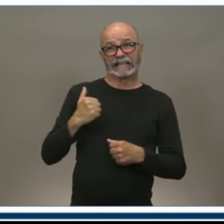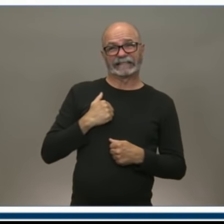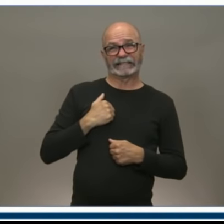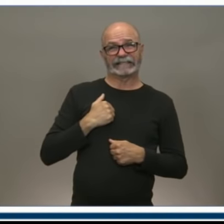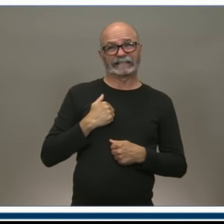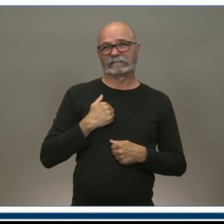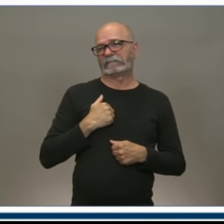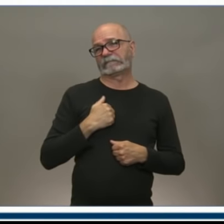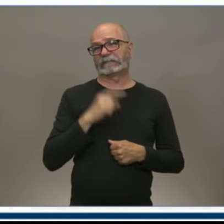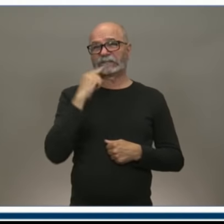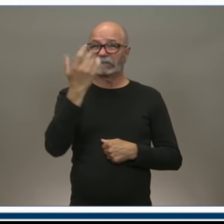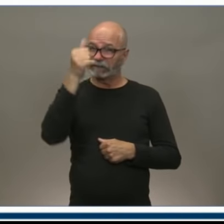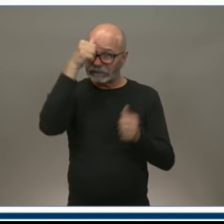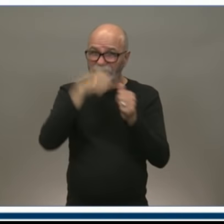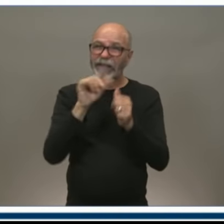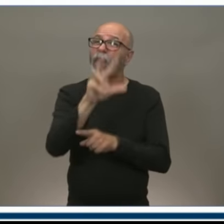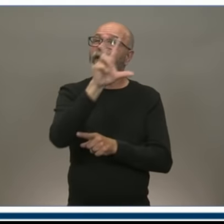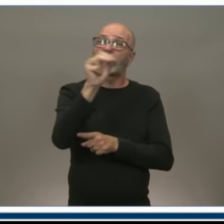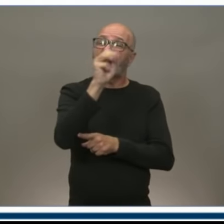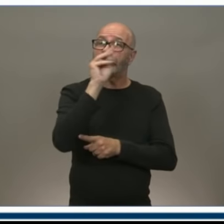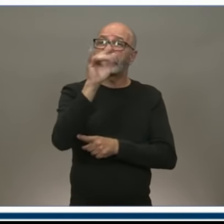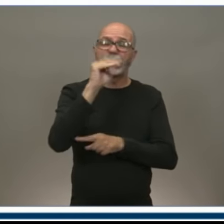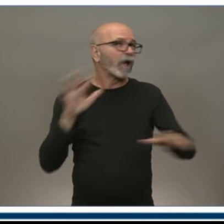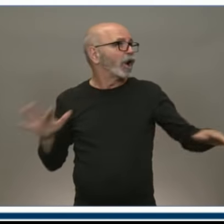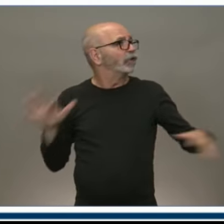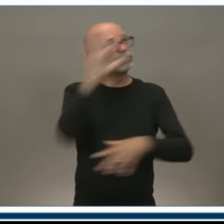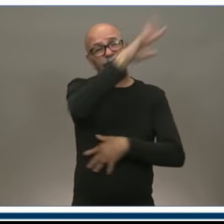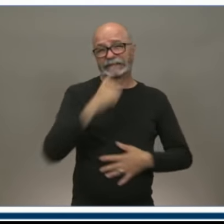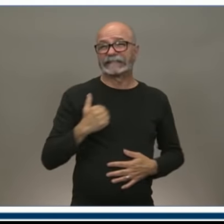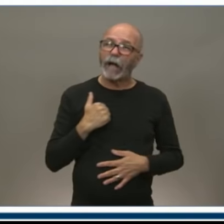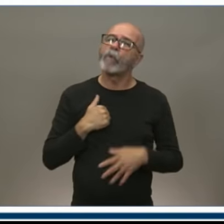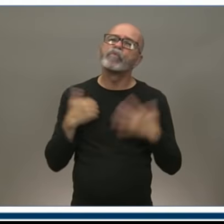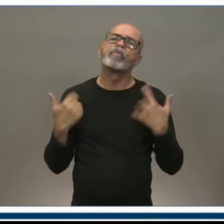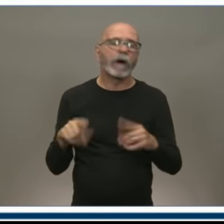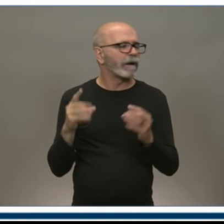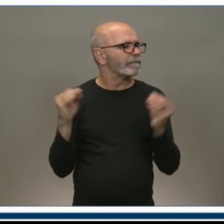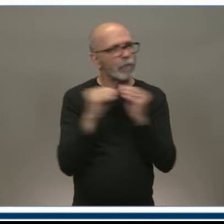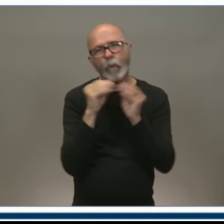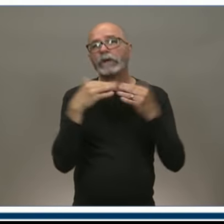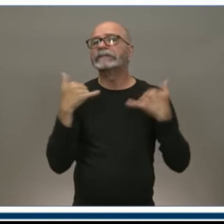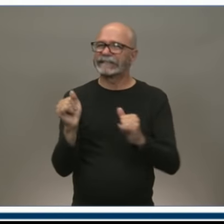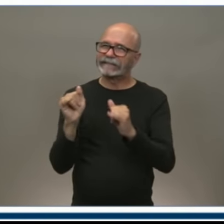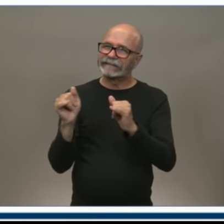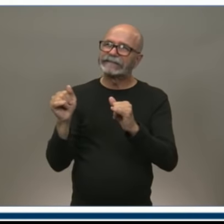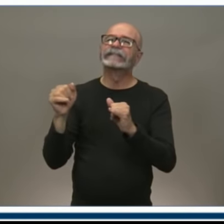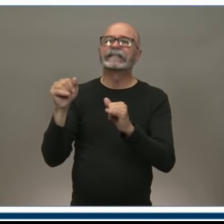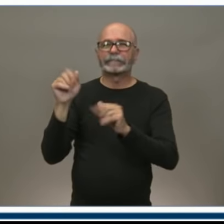30 plus million. So we have a lot of room to grow. So I'd encourage all Nova Scotians